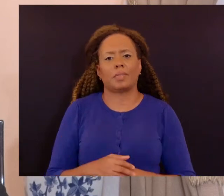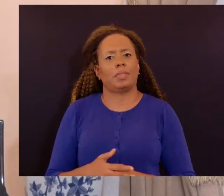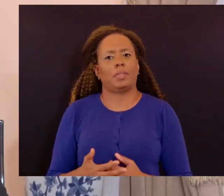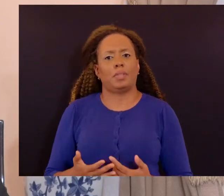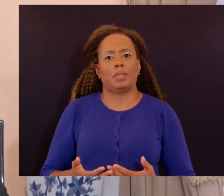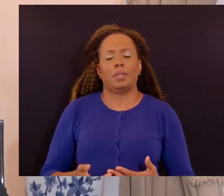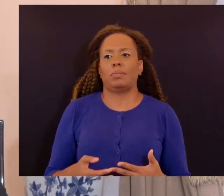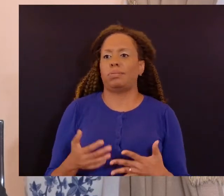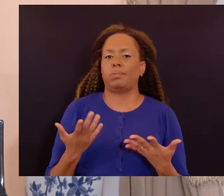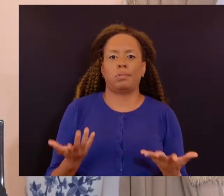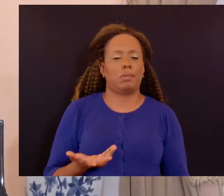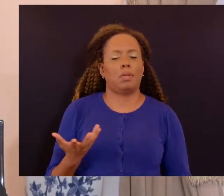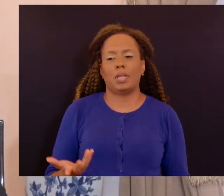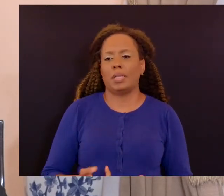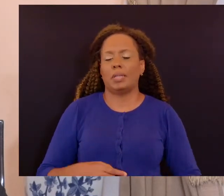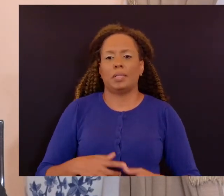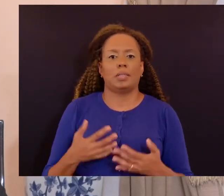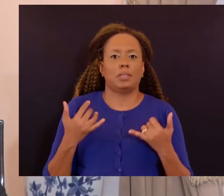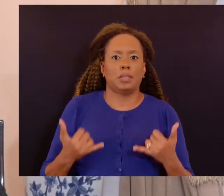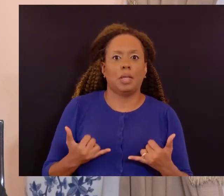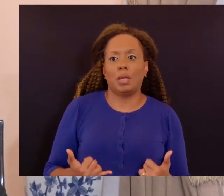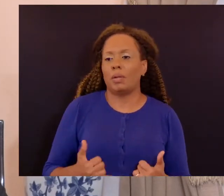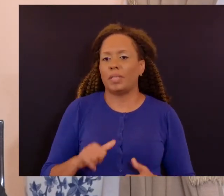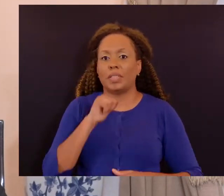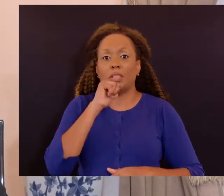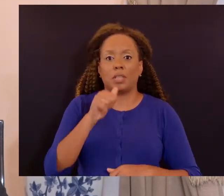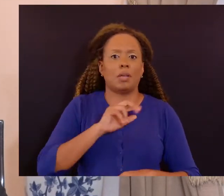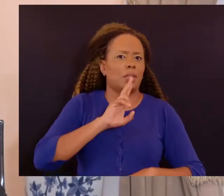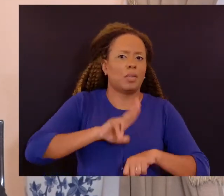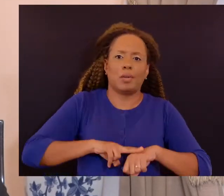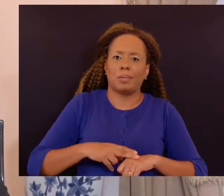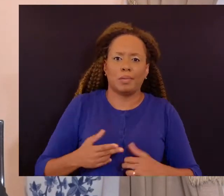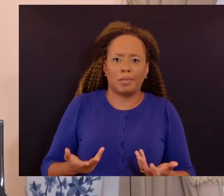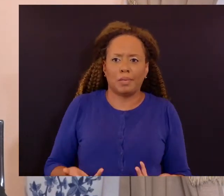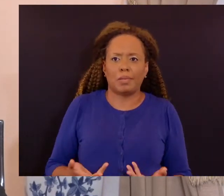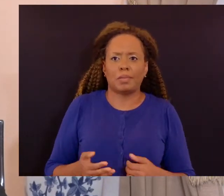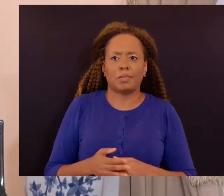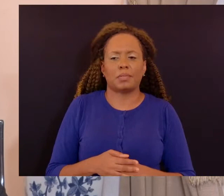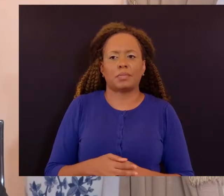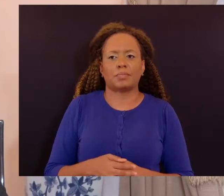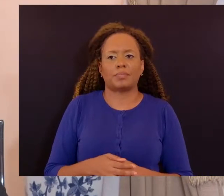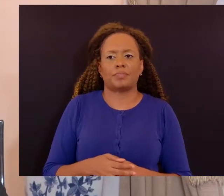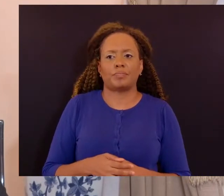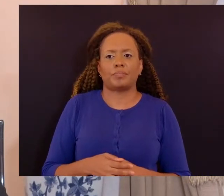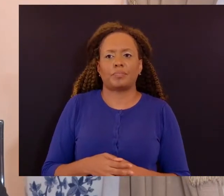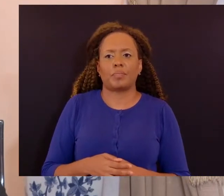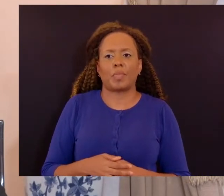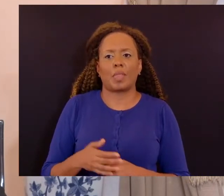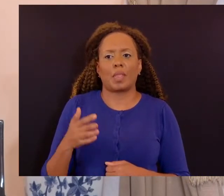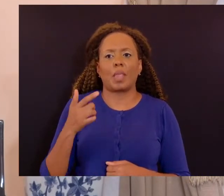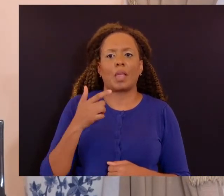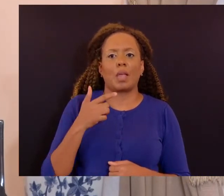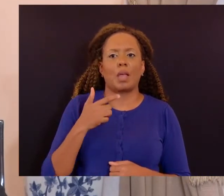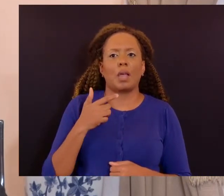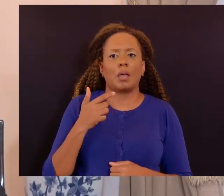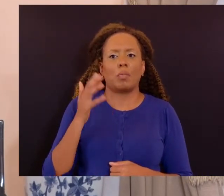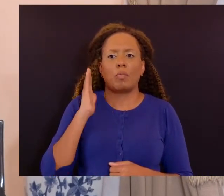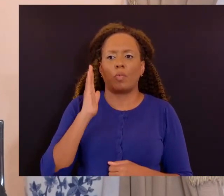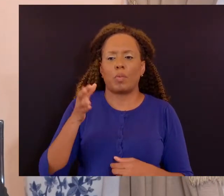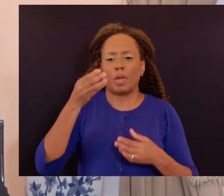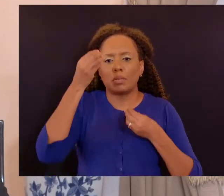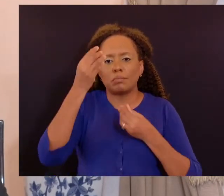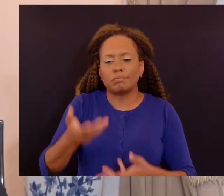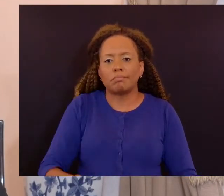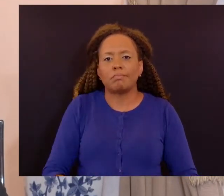there are not normal times. And therefore, when we have an idea of how many students may wish to defer, I think we can come back and update in terms of